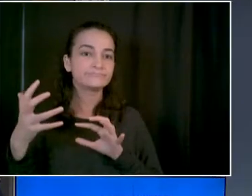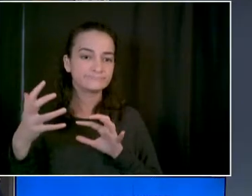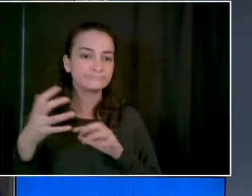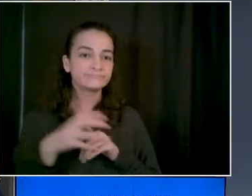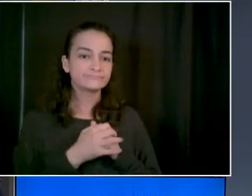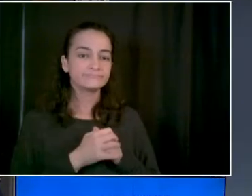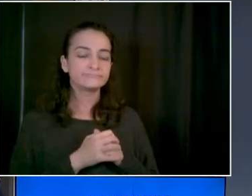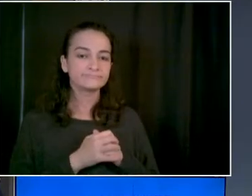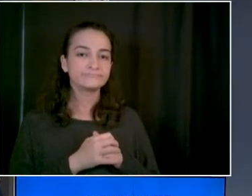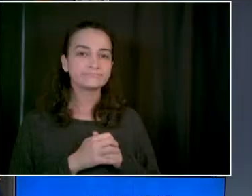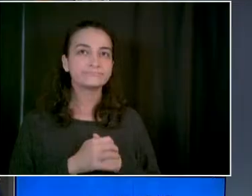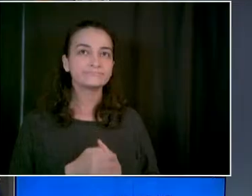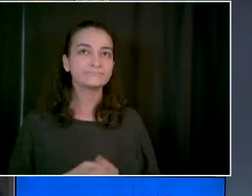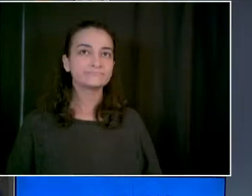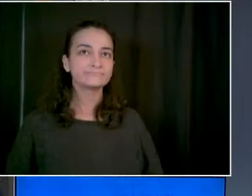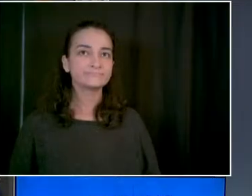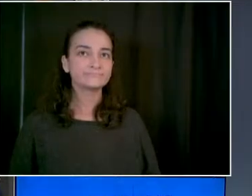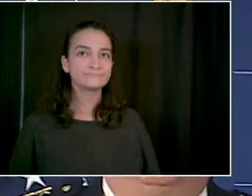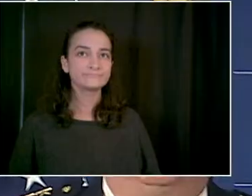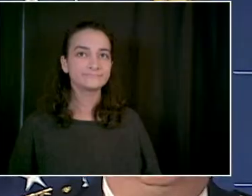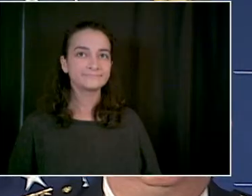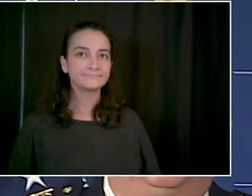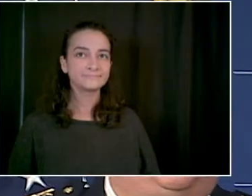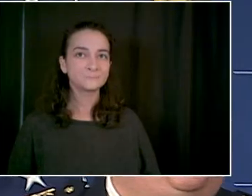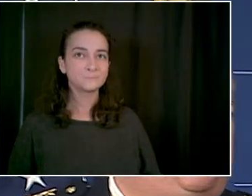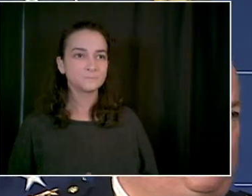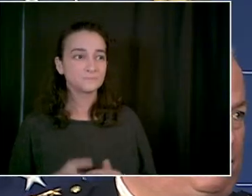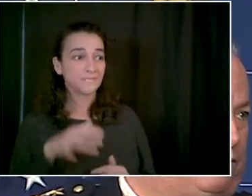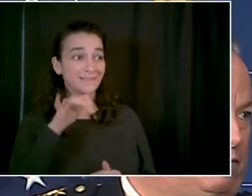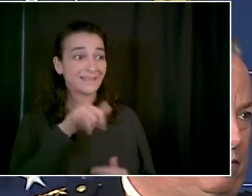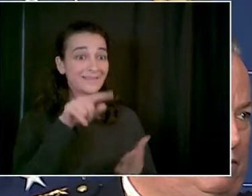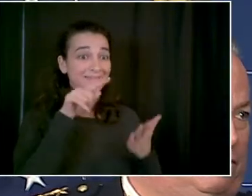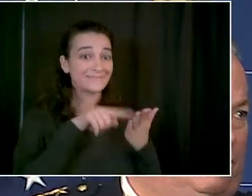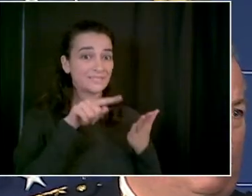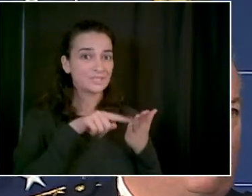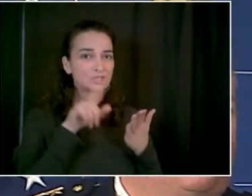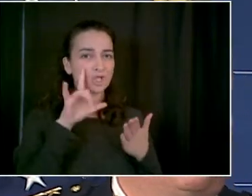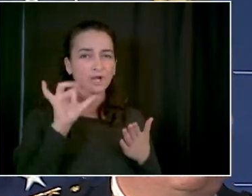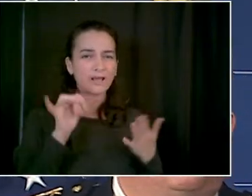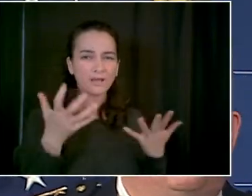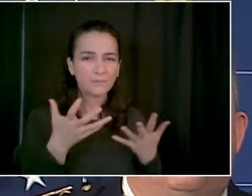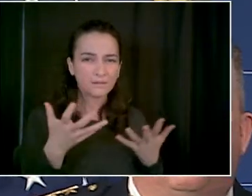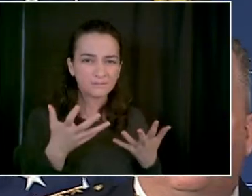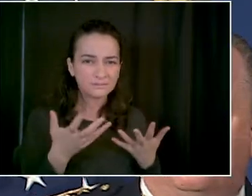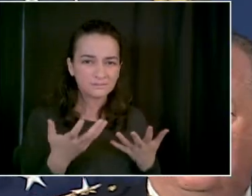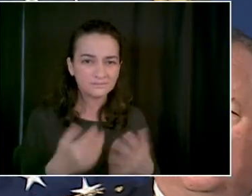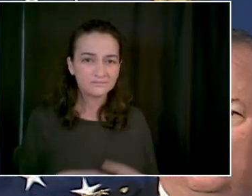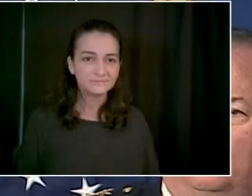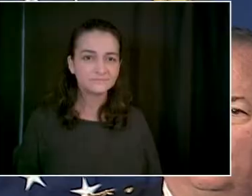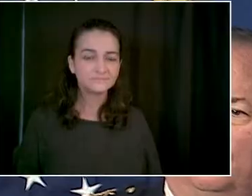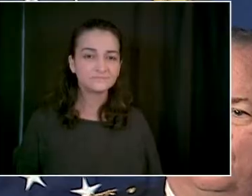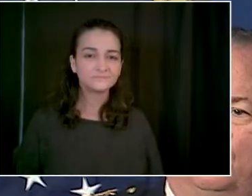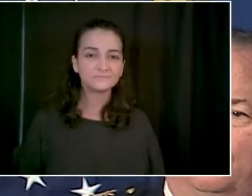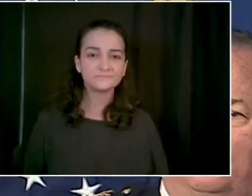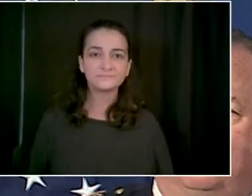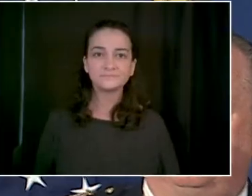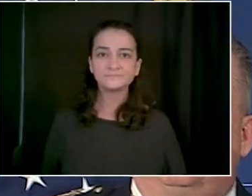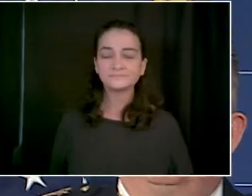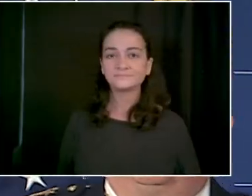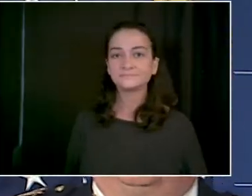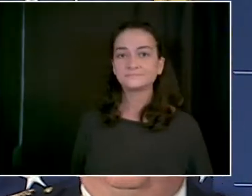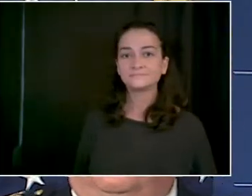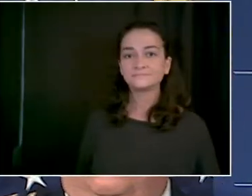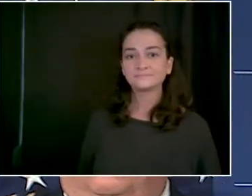about this process. There's two separate things going on here. The first was the sharing